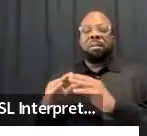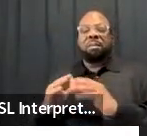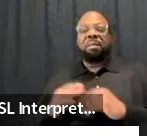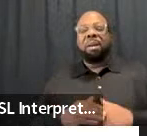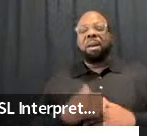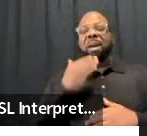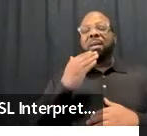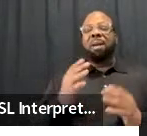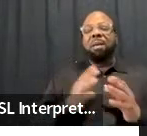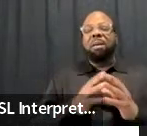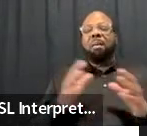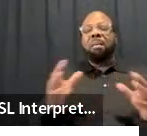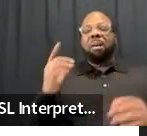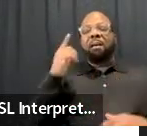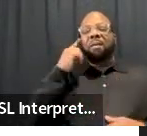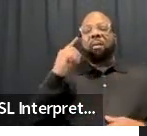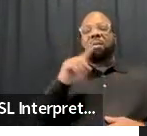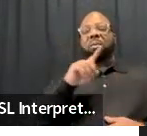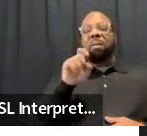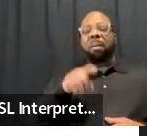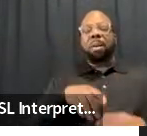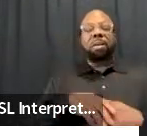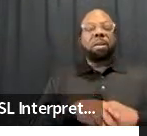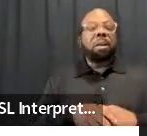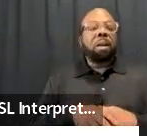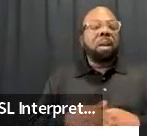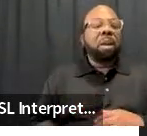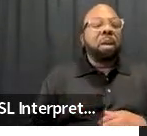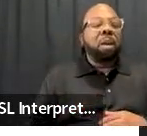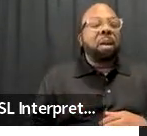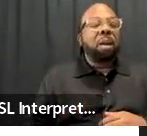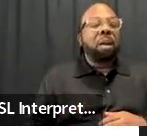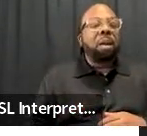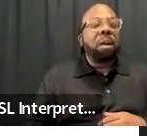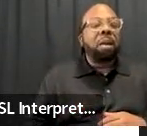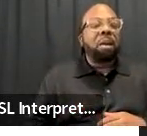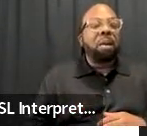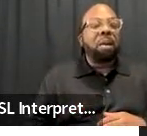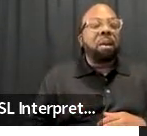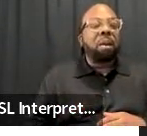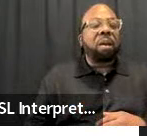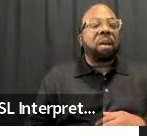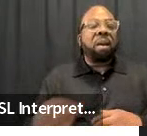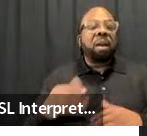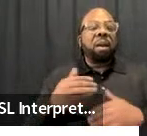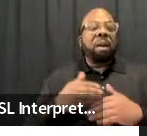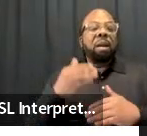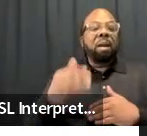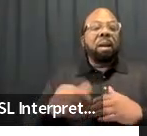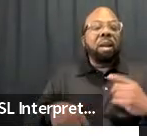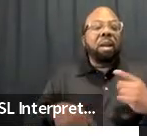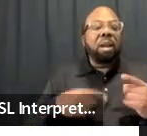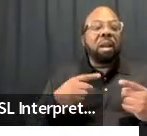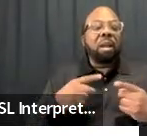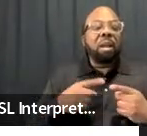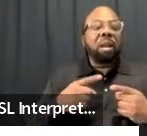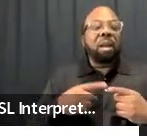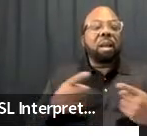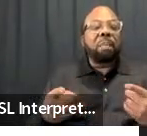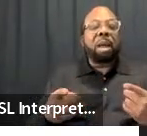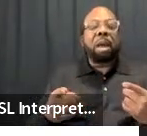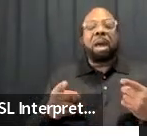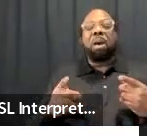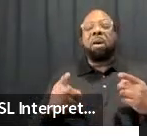much for the question. So the next question is geared towards the wall thickness. It comes from Aaron,